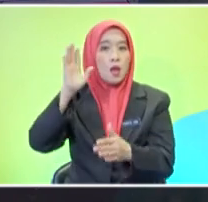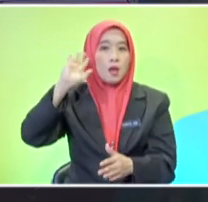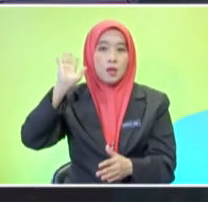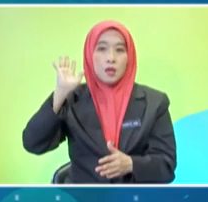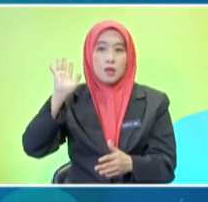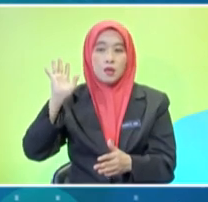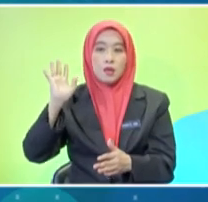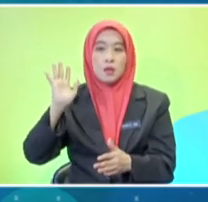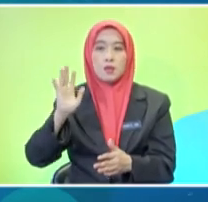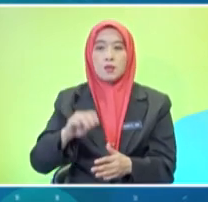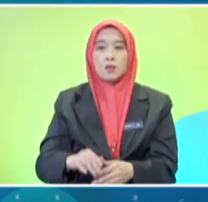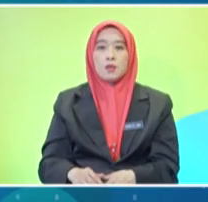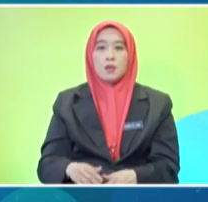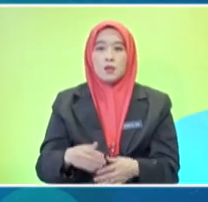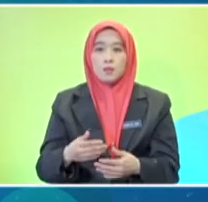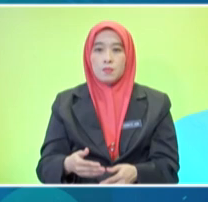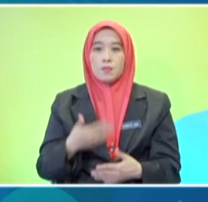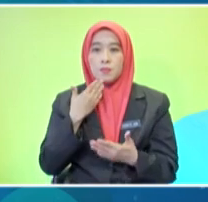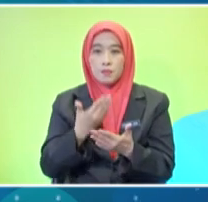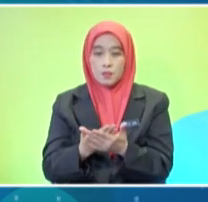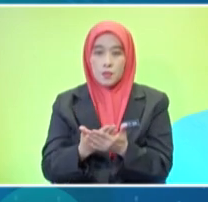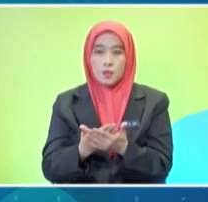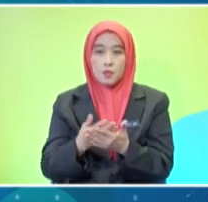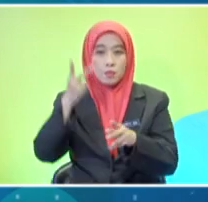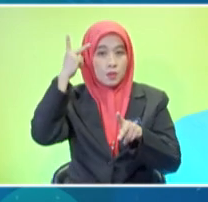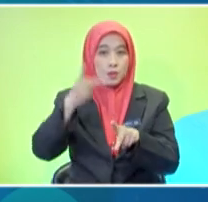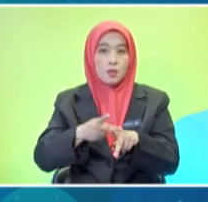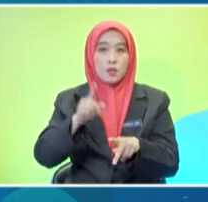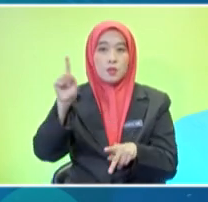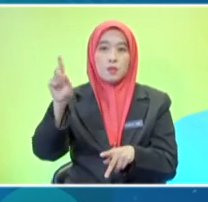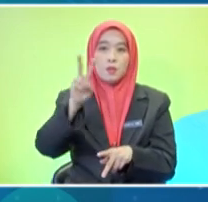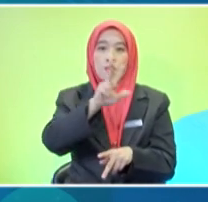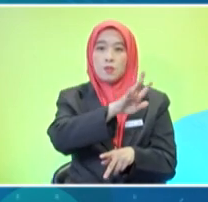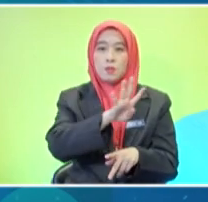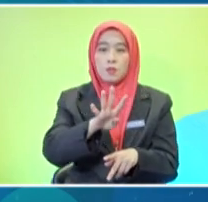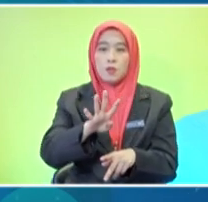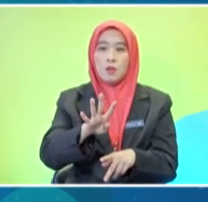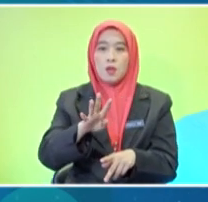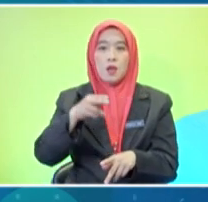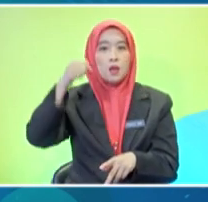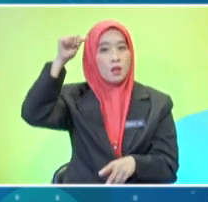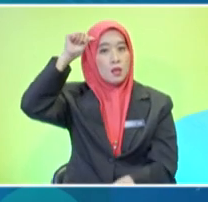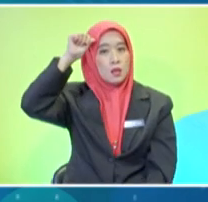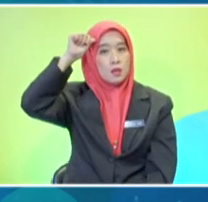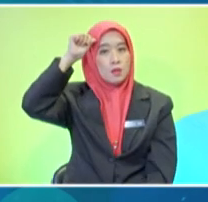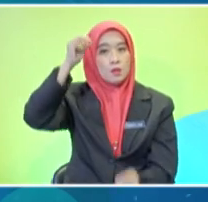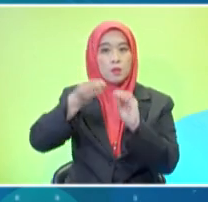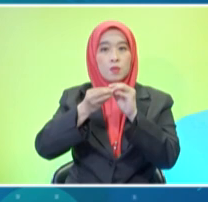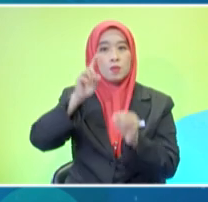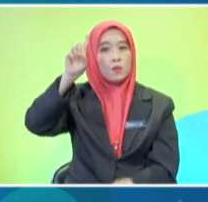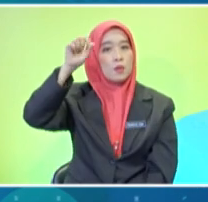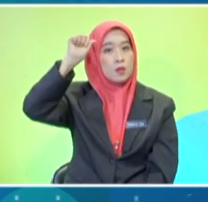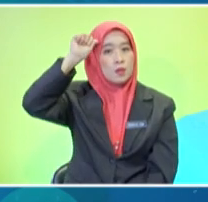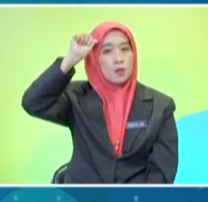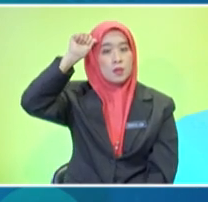Hi. All right, Mr. Q, can you please introduce them one by one? Yes. First, we have Akif Anaki. Akif Anaki, wave your hand. Hi.